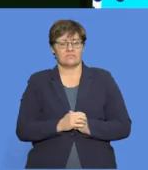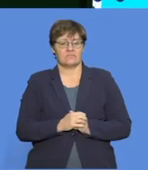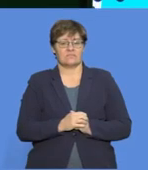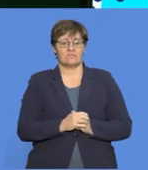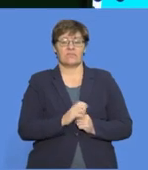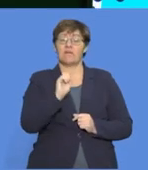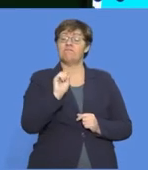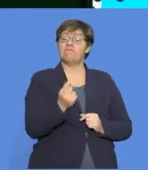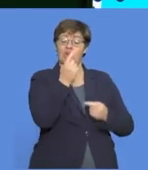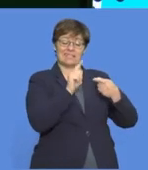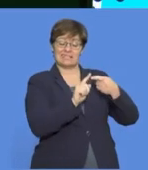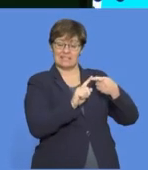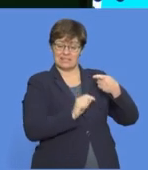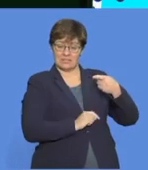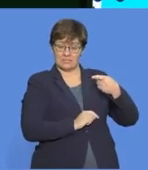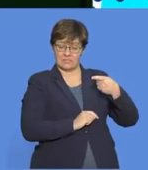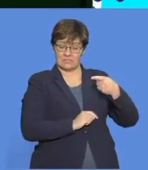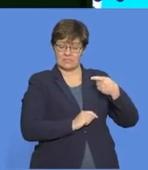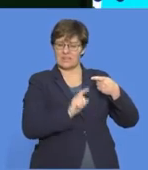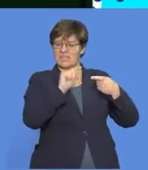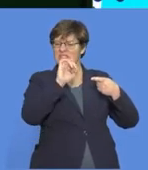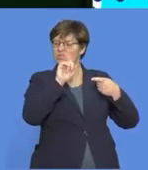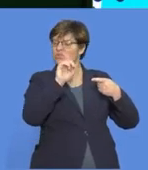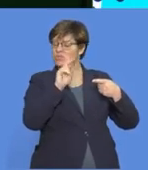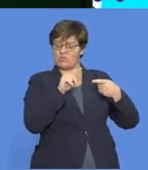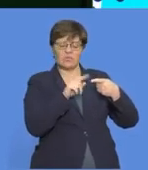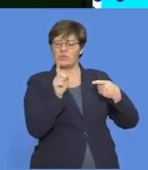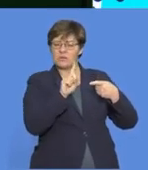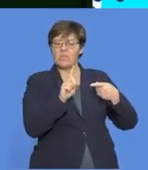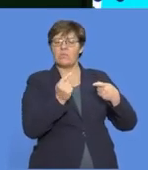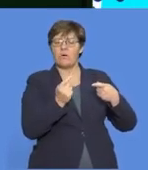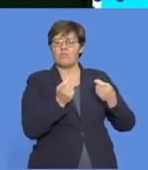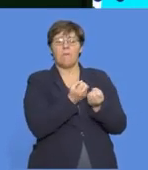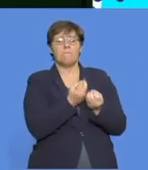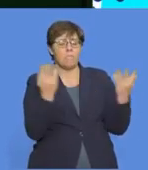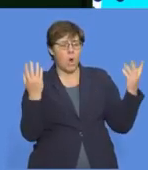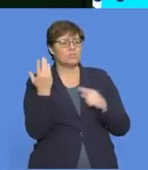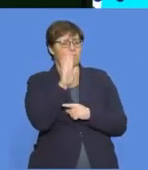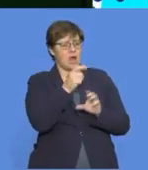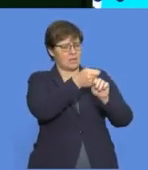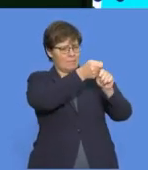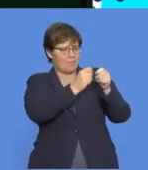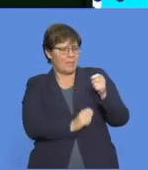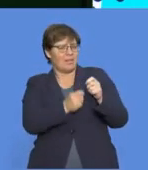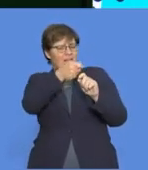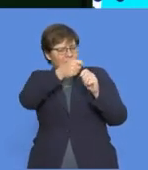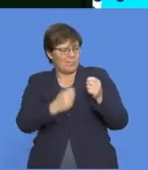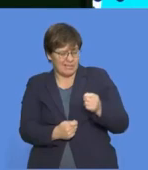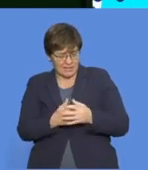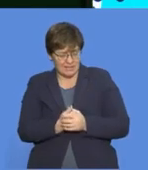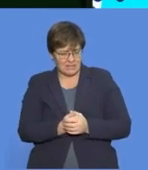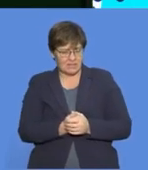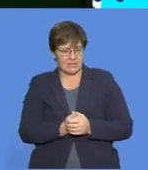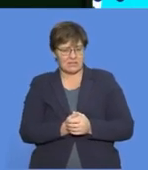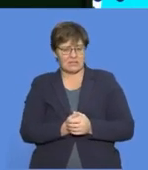First type of tissue we're looking at is something that we peel off most plants. For example,